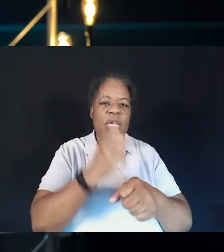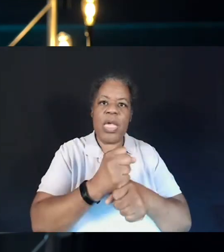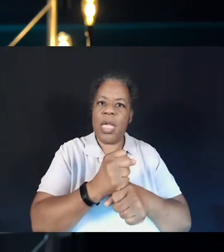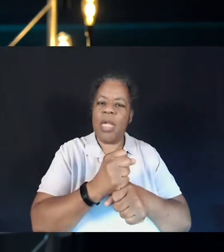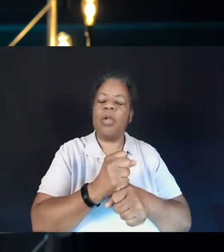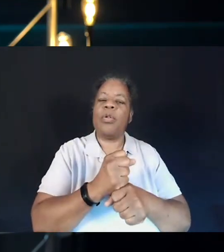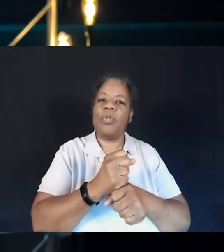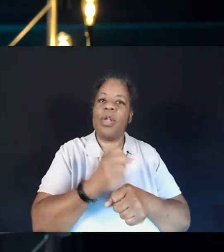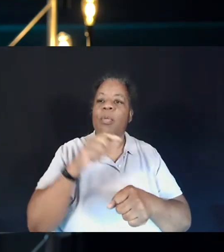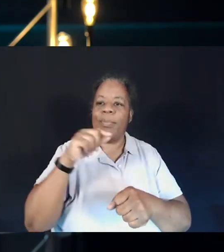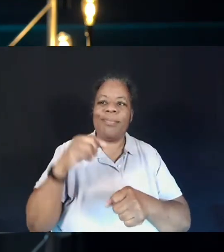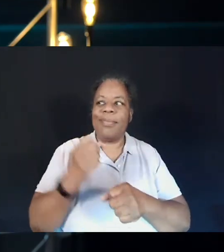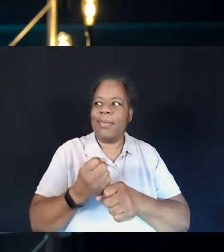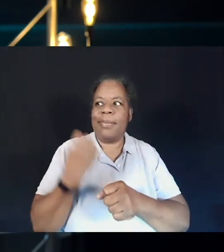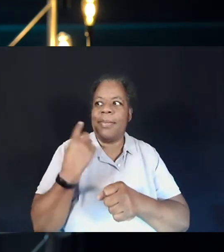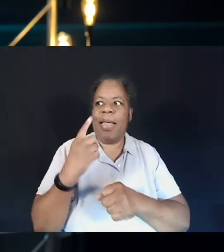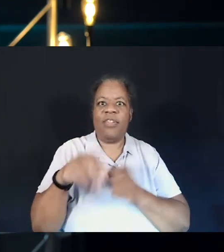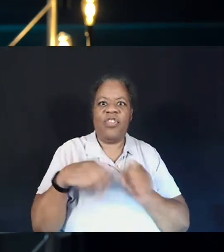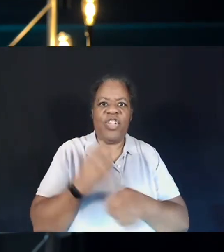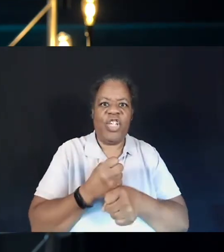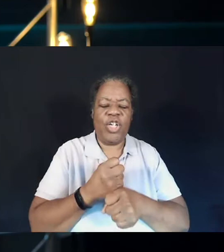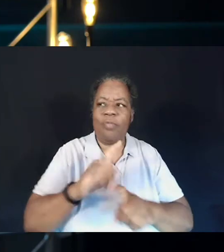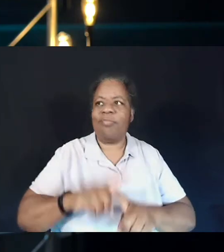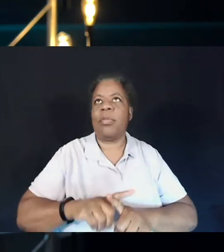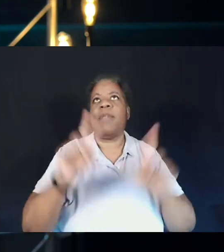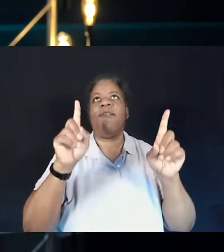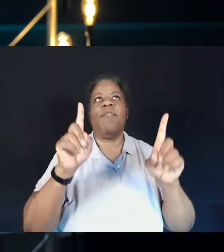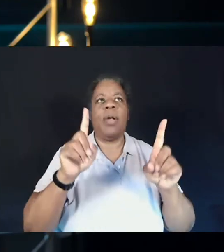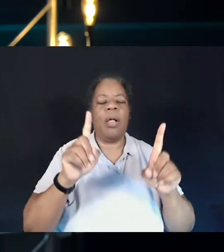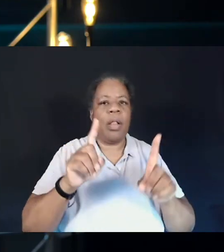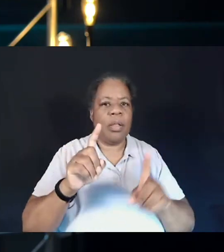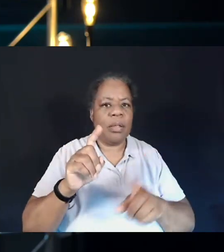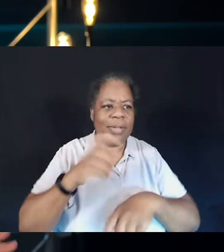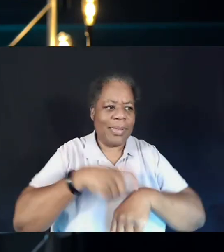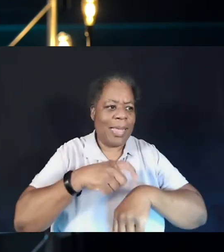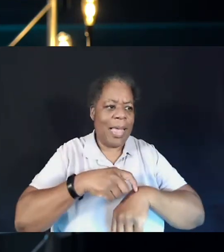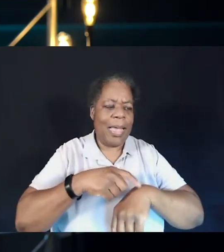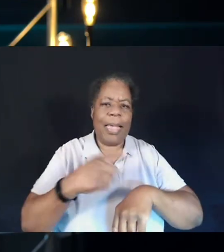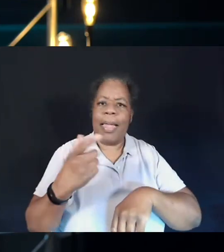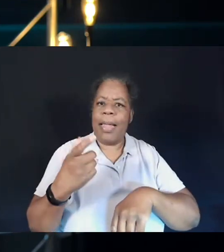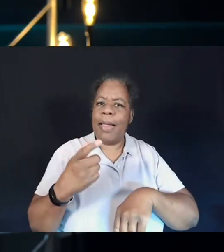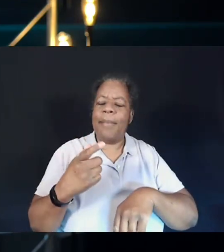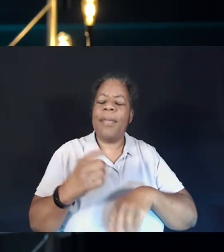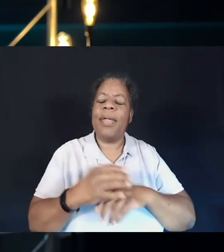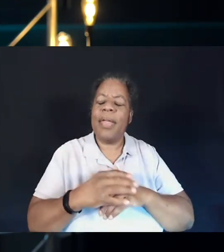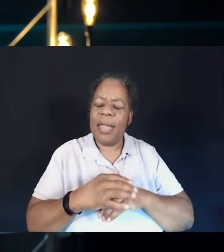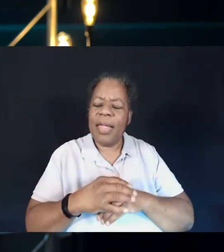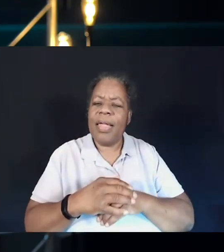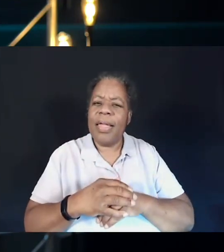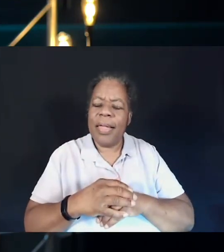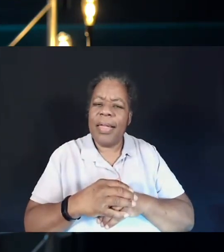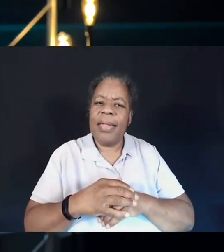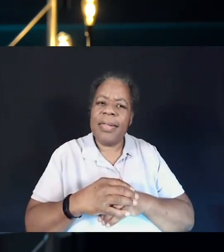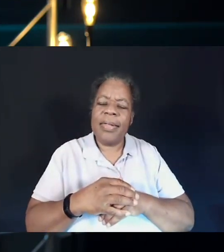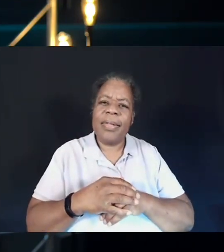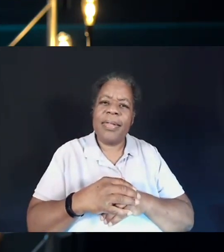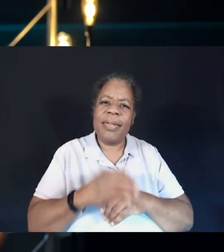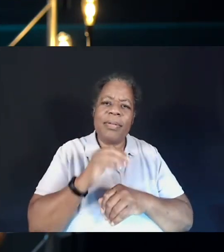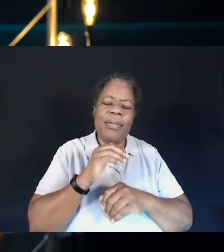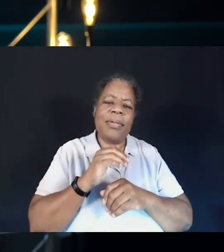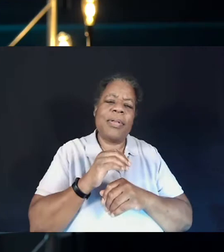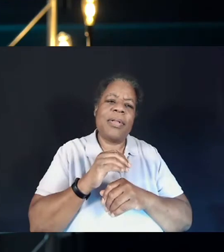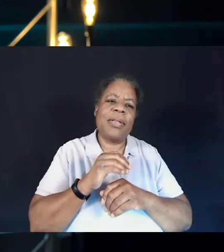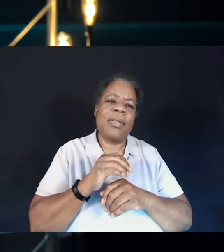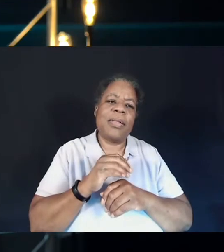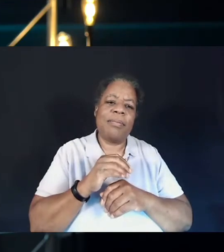on a far larger and more difficult scale than a season on a sports team, but they've left us with a